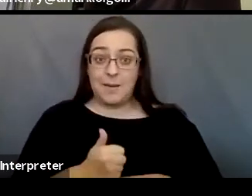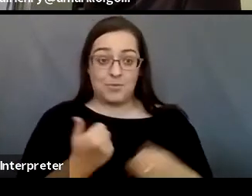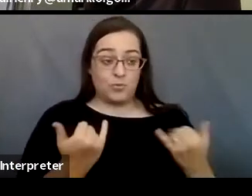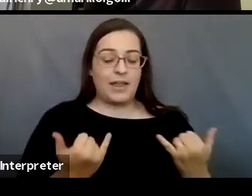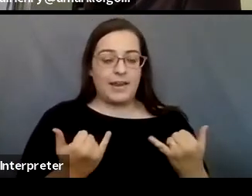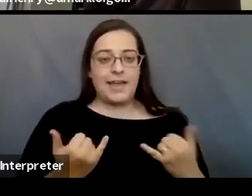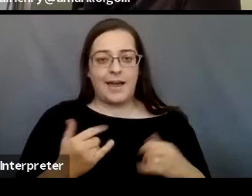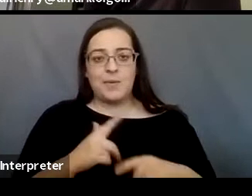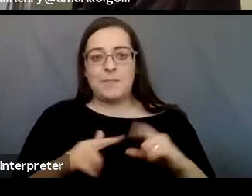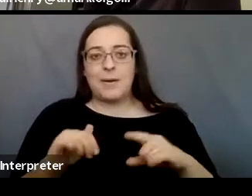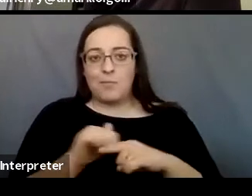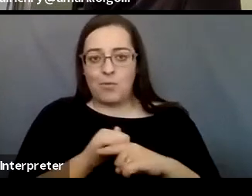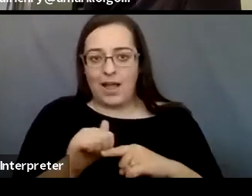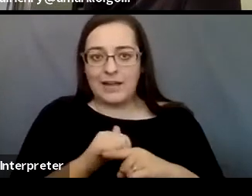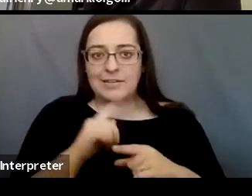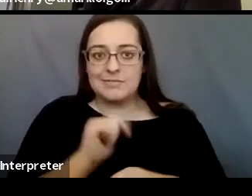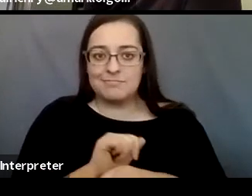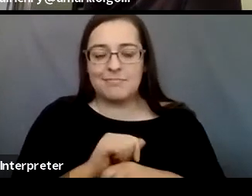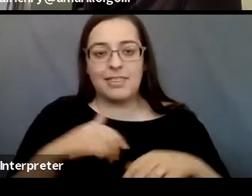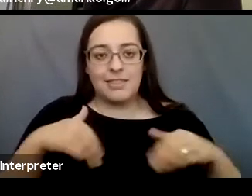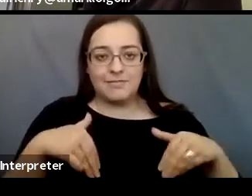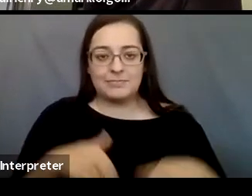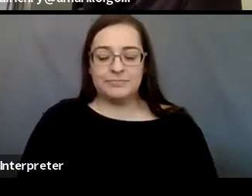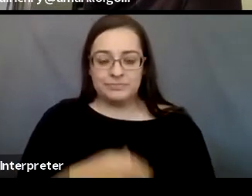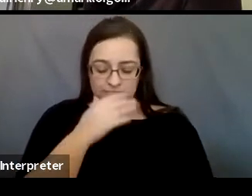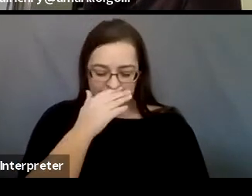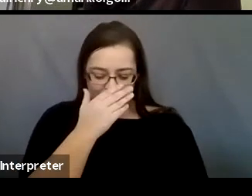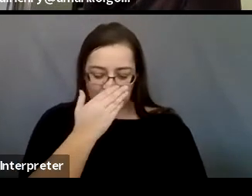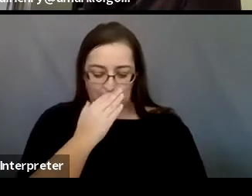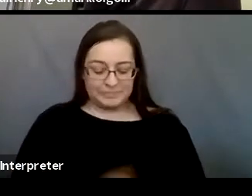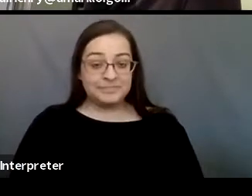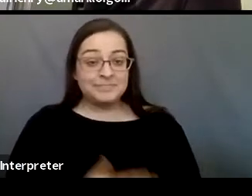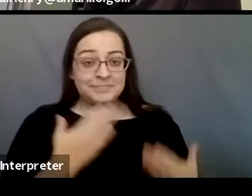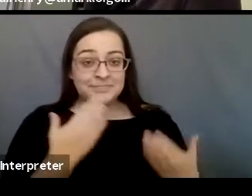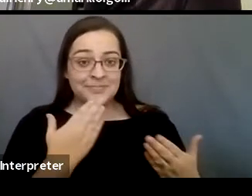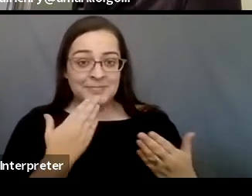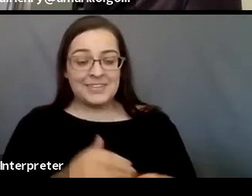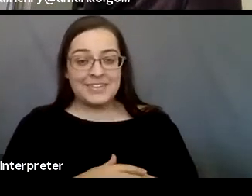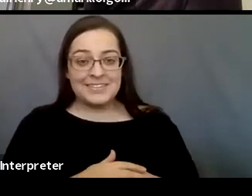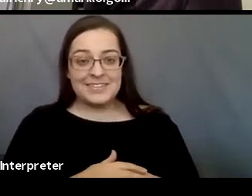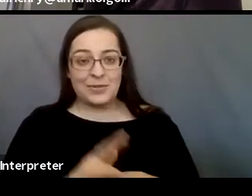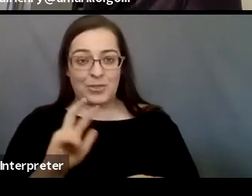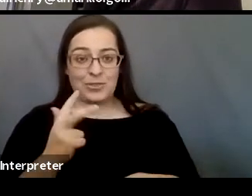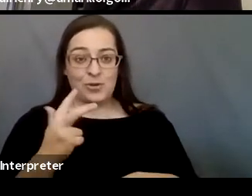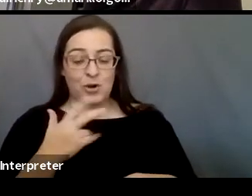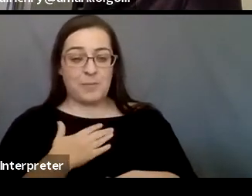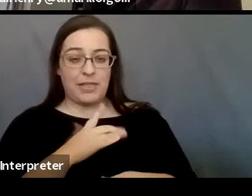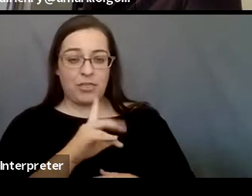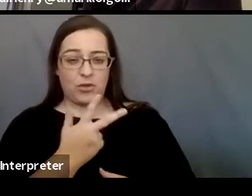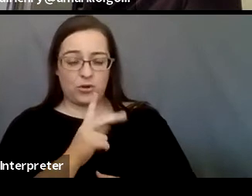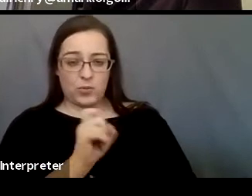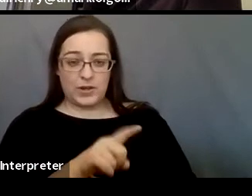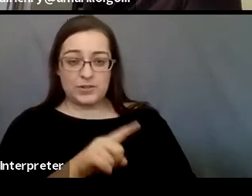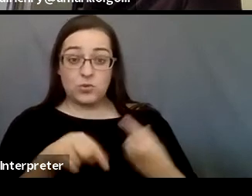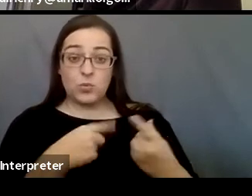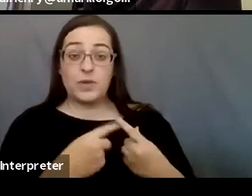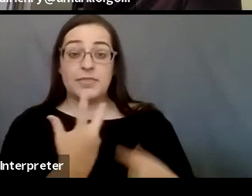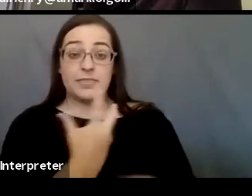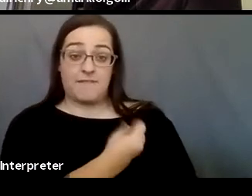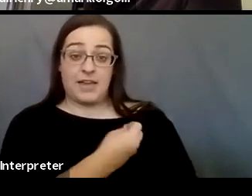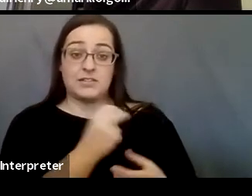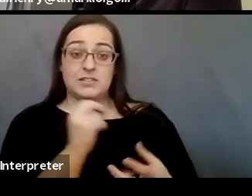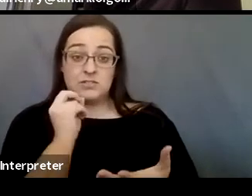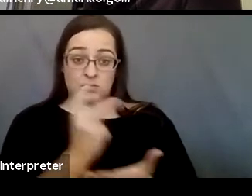now. Thank you. And then three out of the four questions, the third one is, once the vaccines are